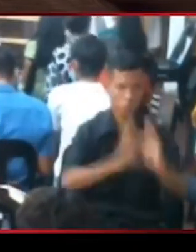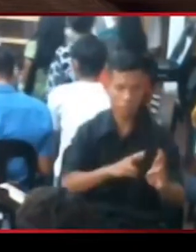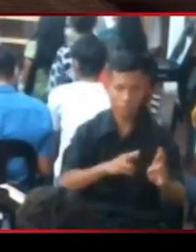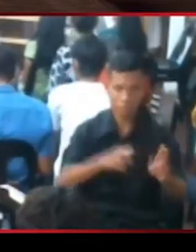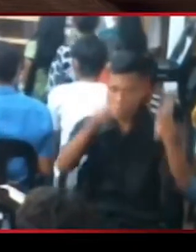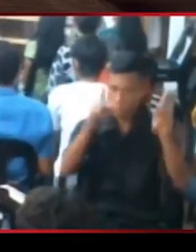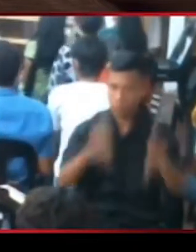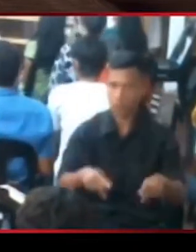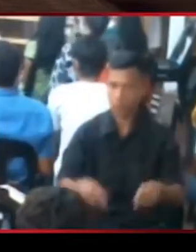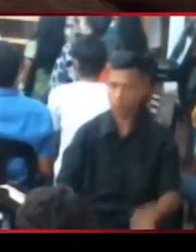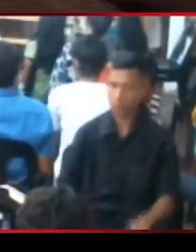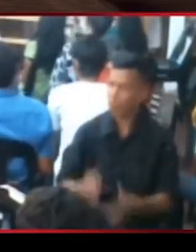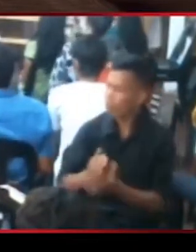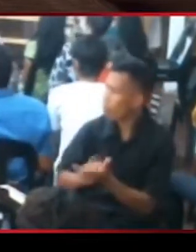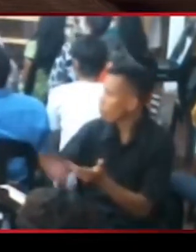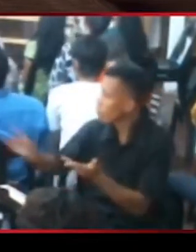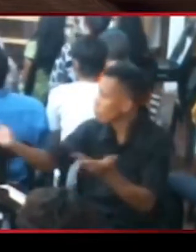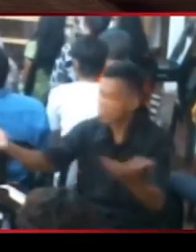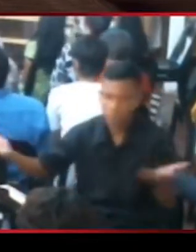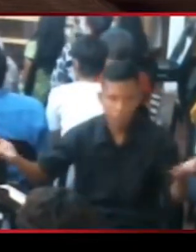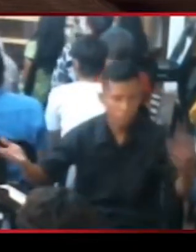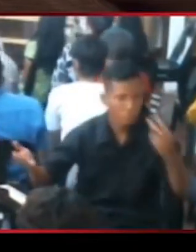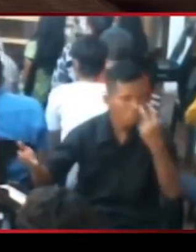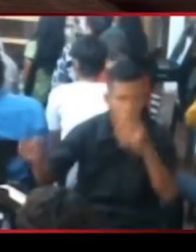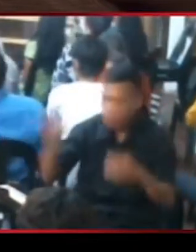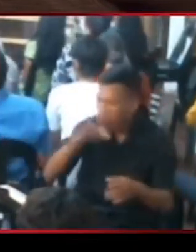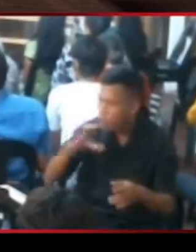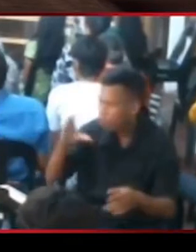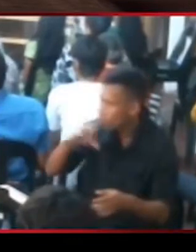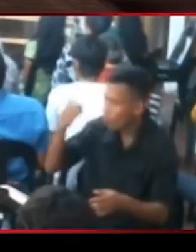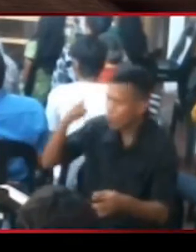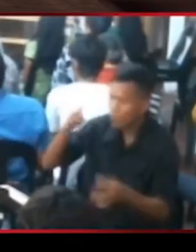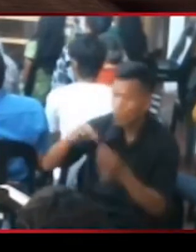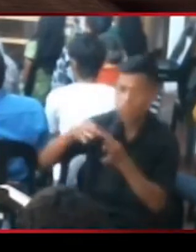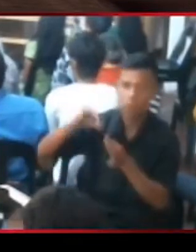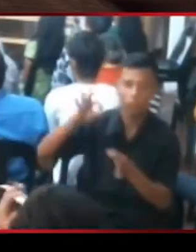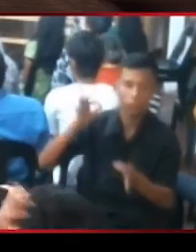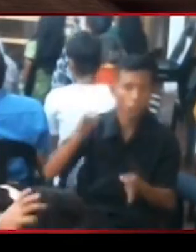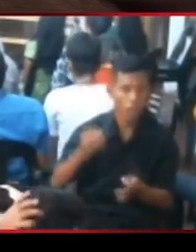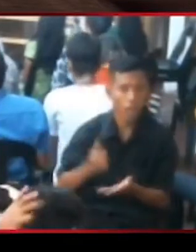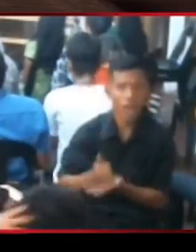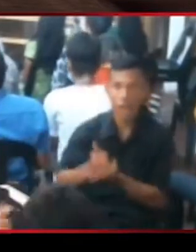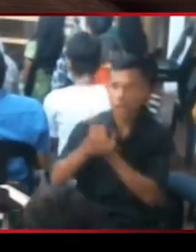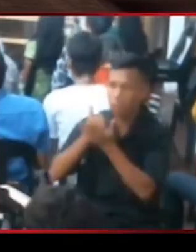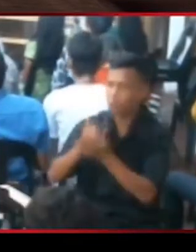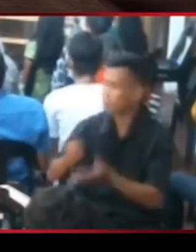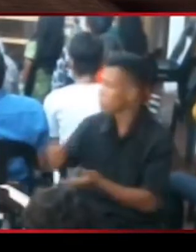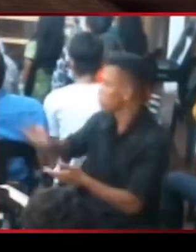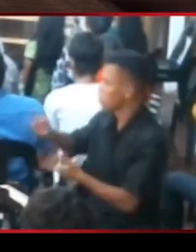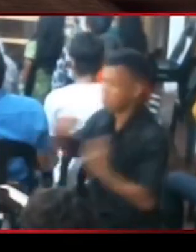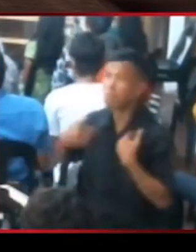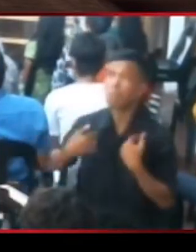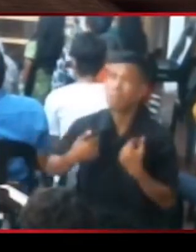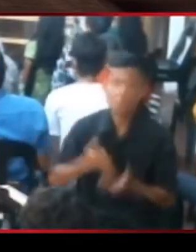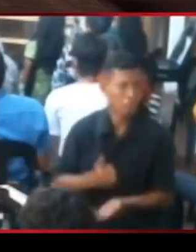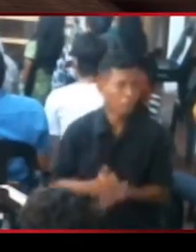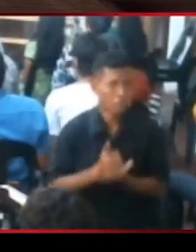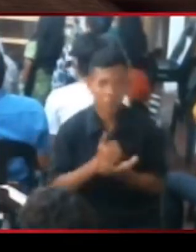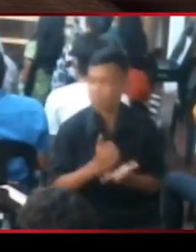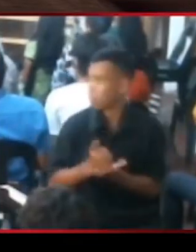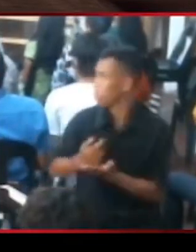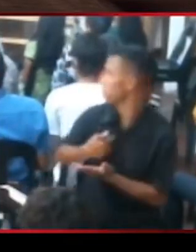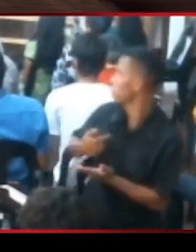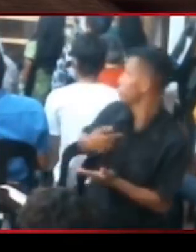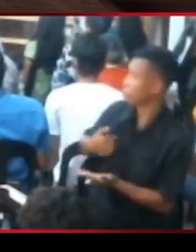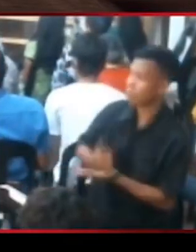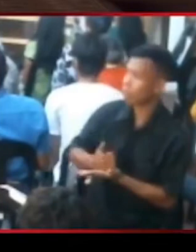Somebody comes in here looking for spiritual help, and he looks like he crawled out of,